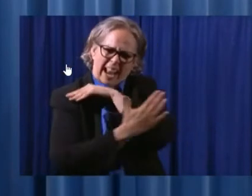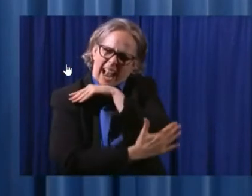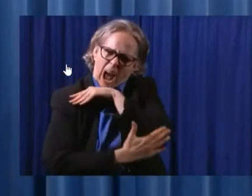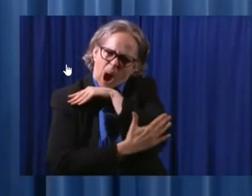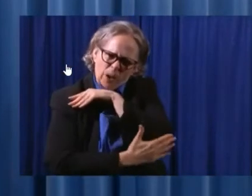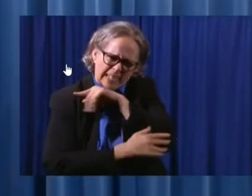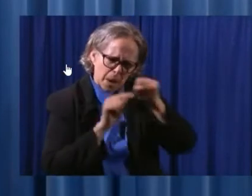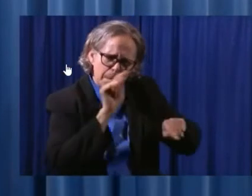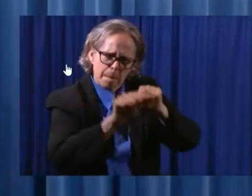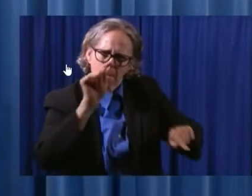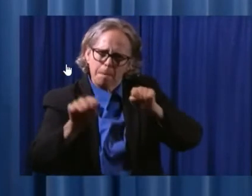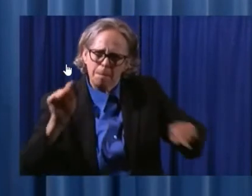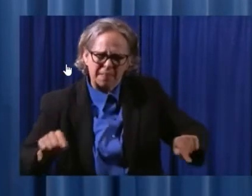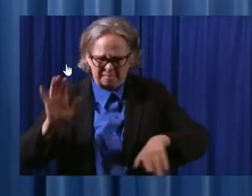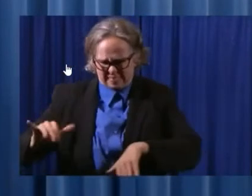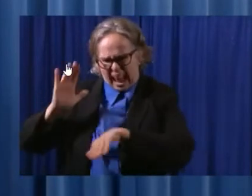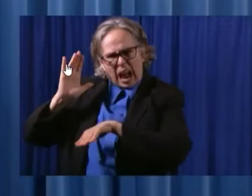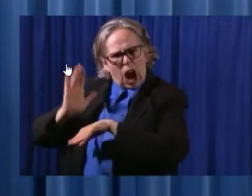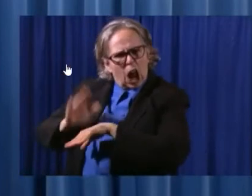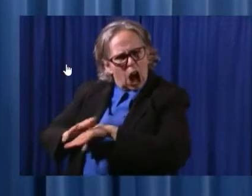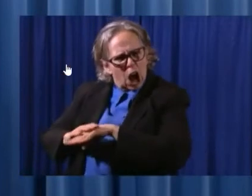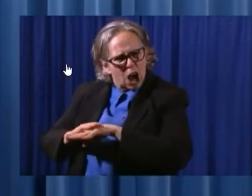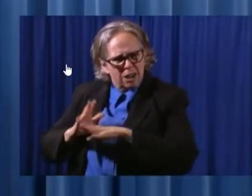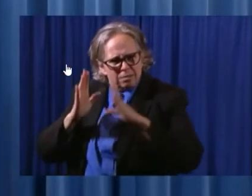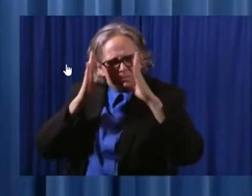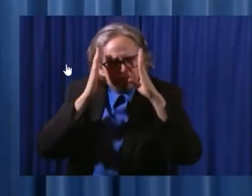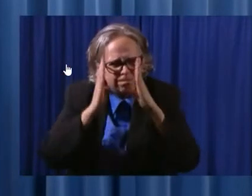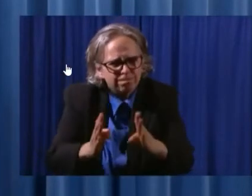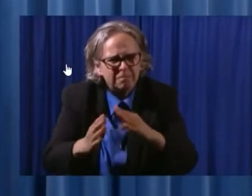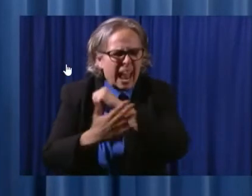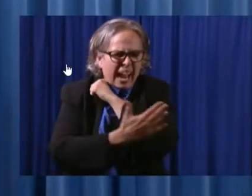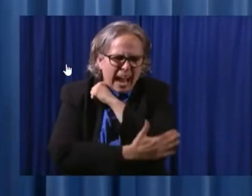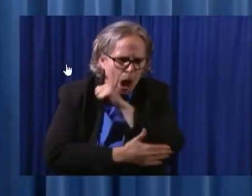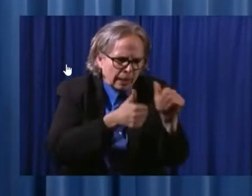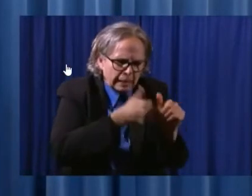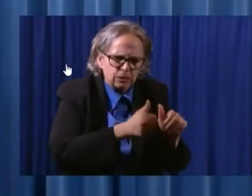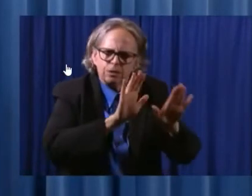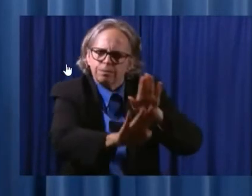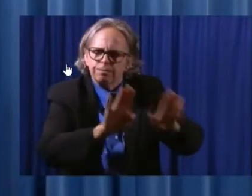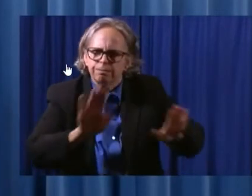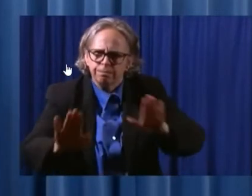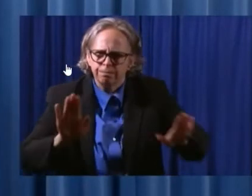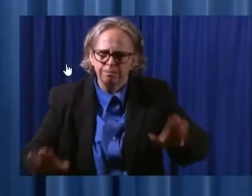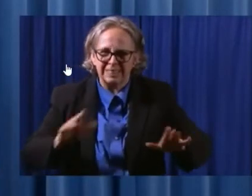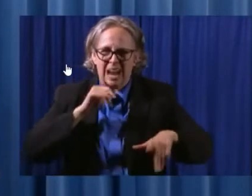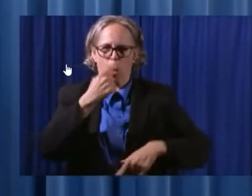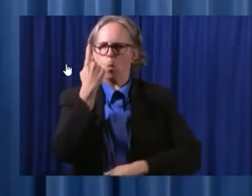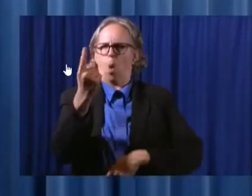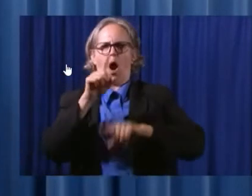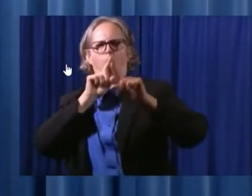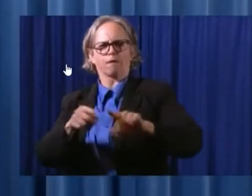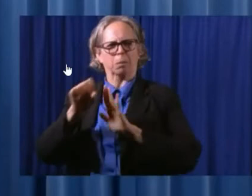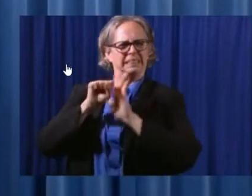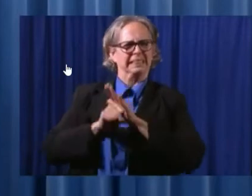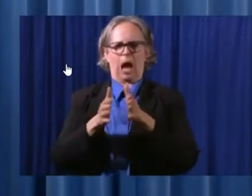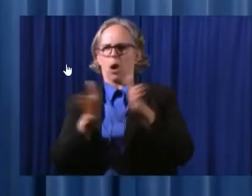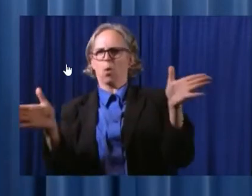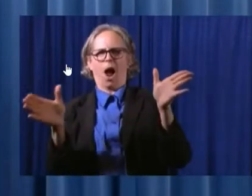that. It's based upon that we have a premise that we have some things in